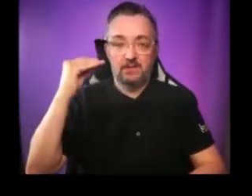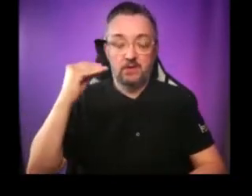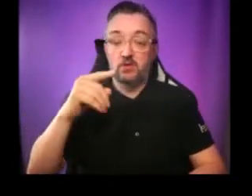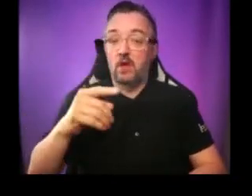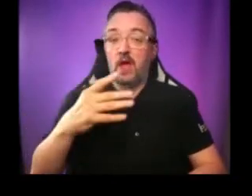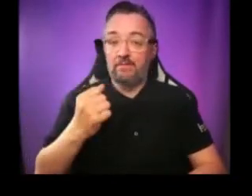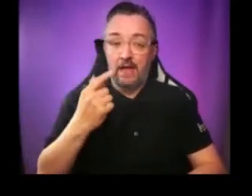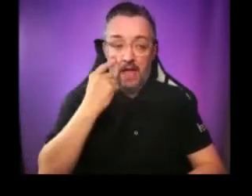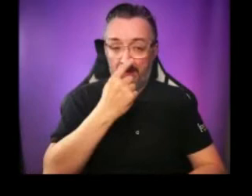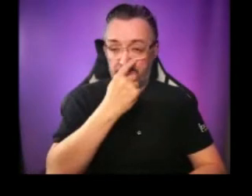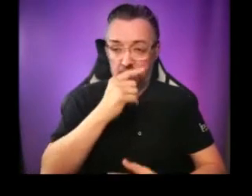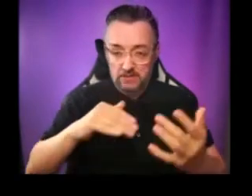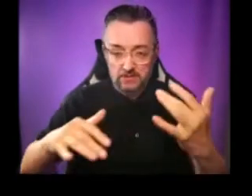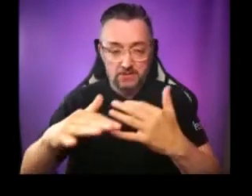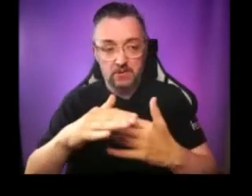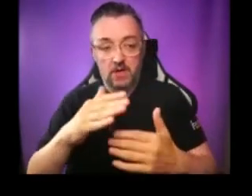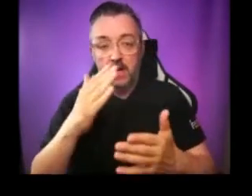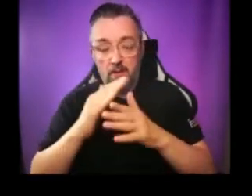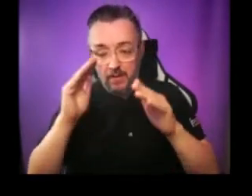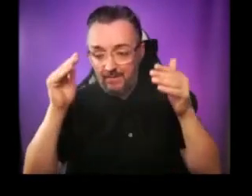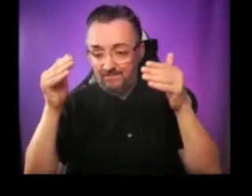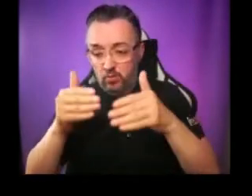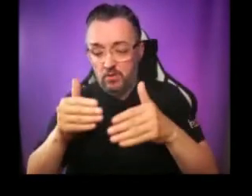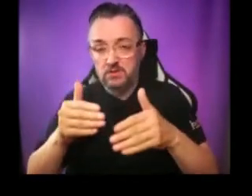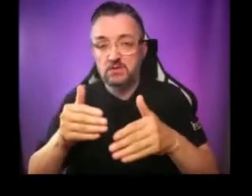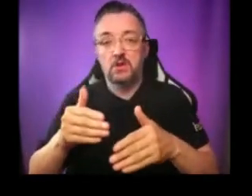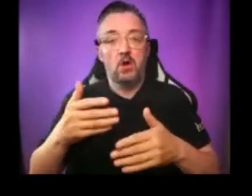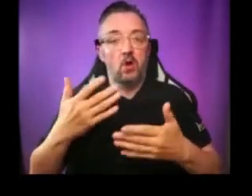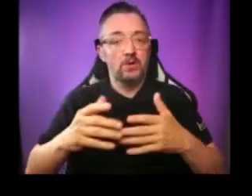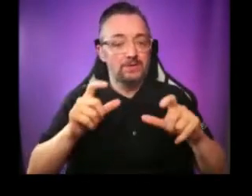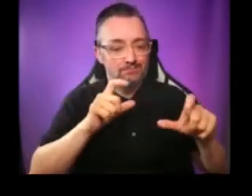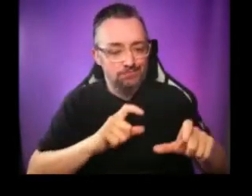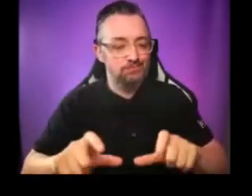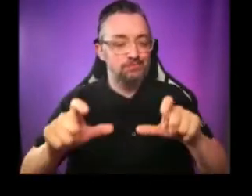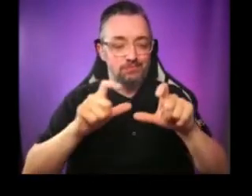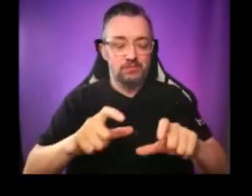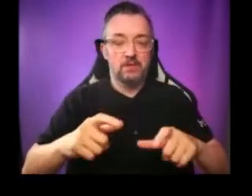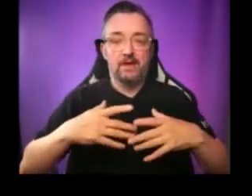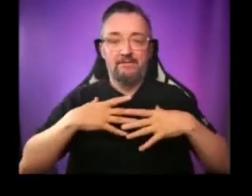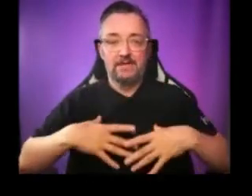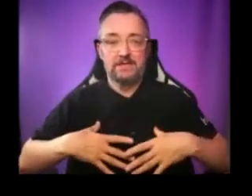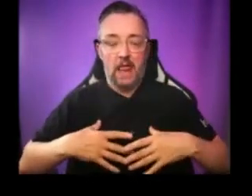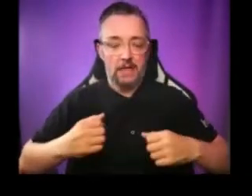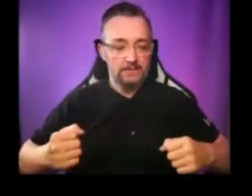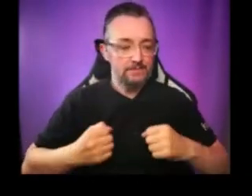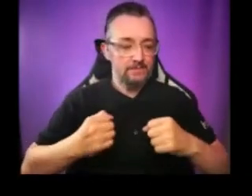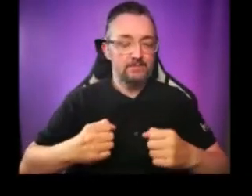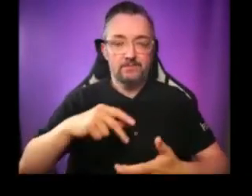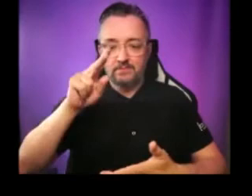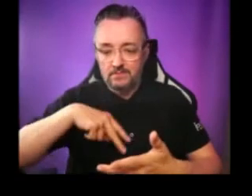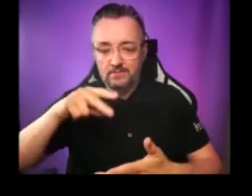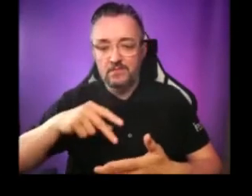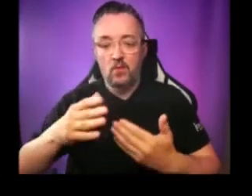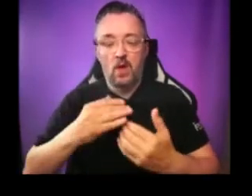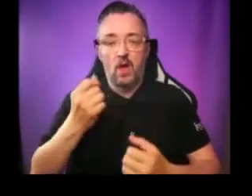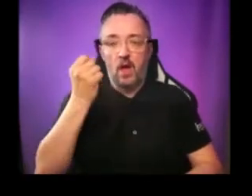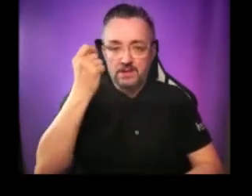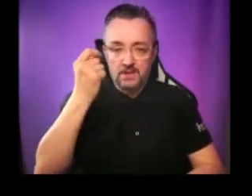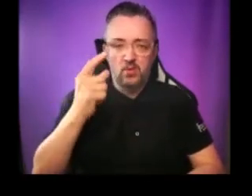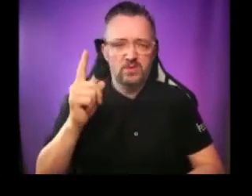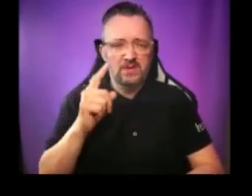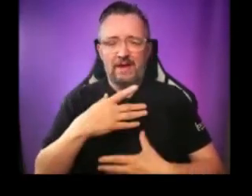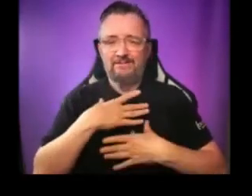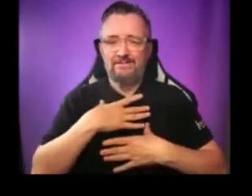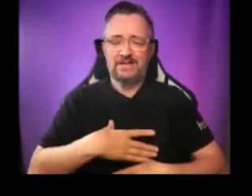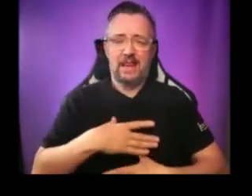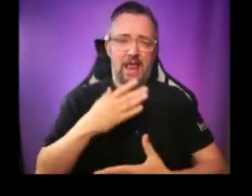increasing evidence to support that focusing our efforts on continuing to increase physical activity literacy, so our understanding of what physical